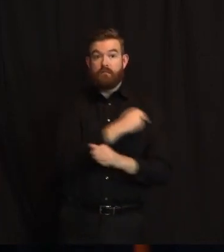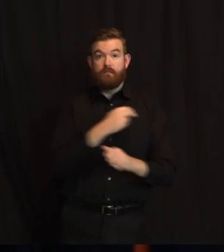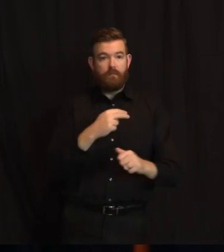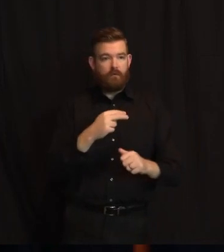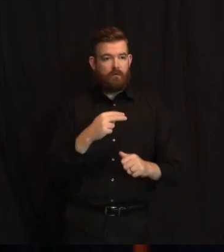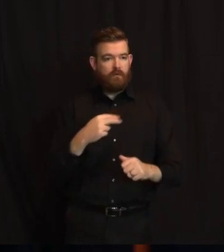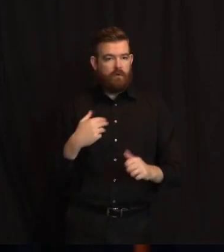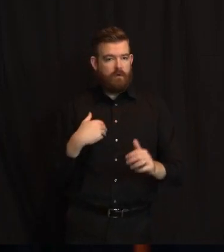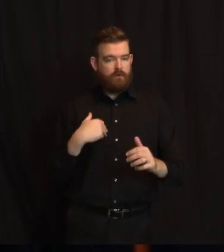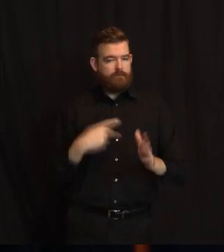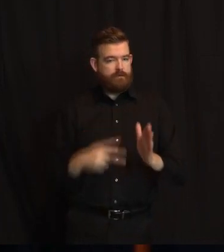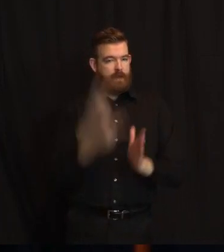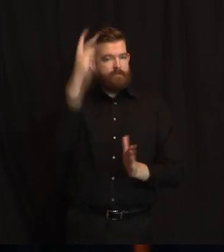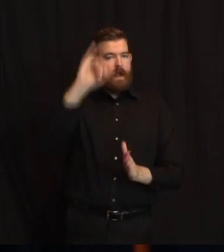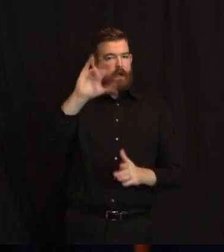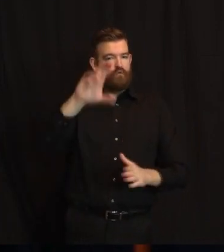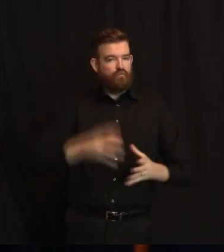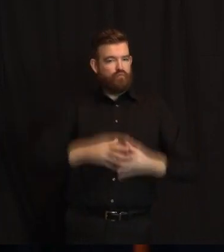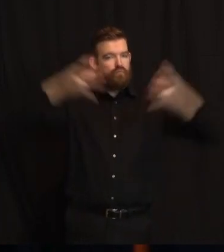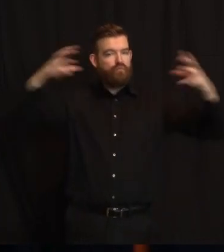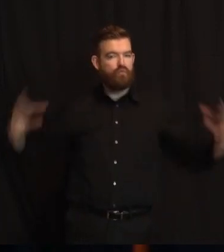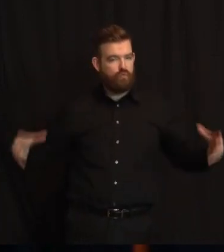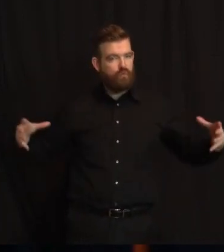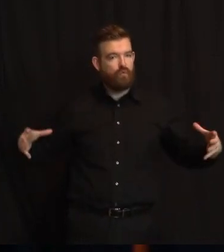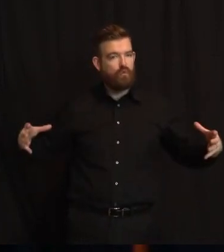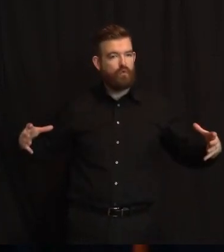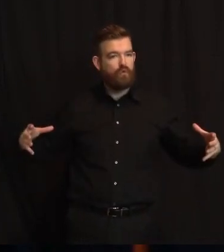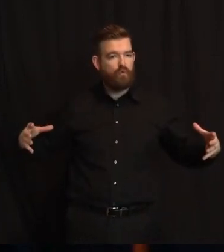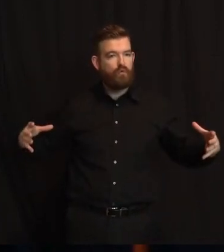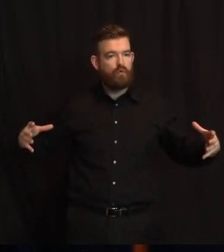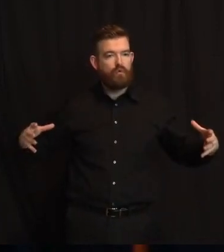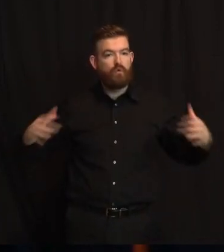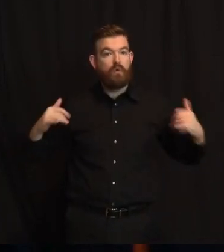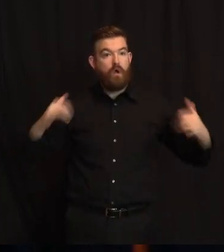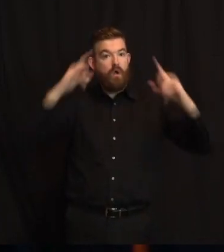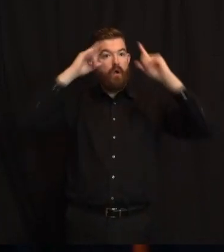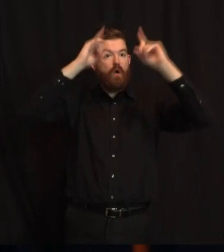to make sure that they have the available staff, the workforce,